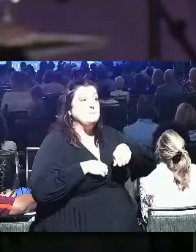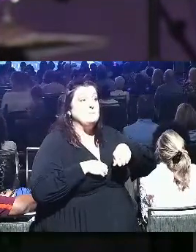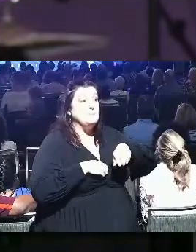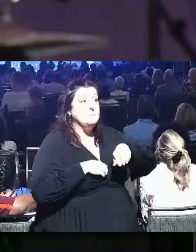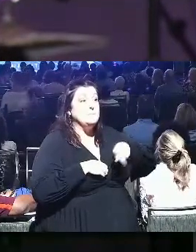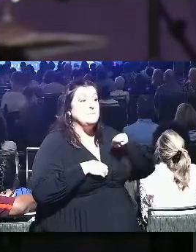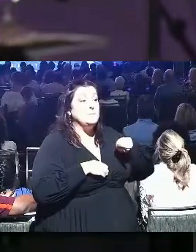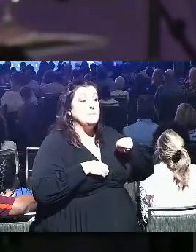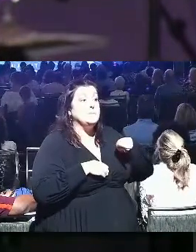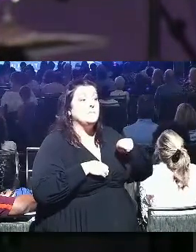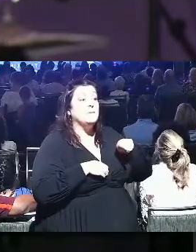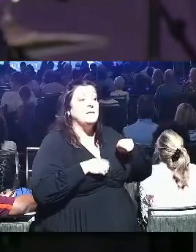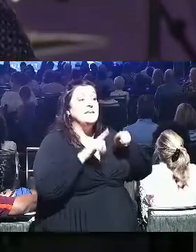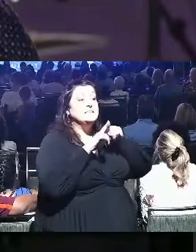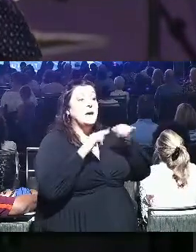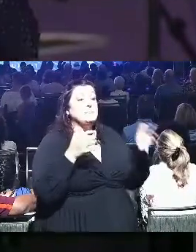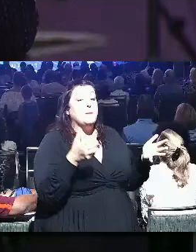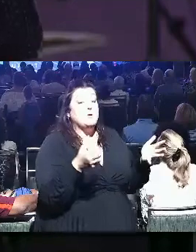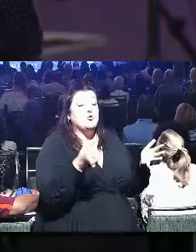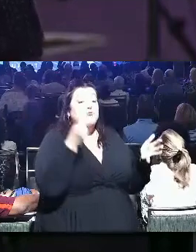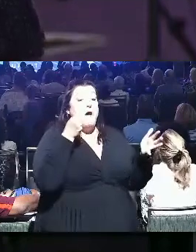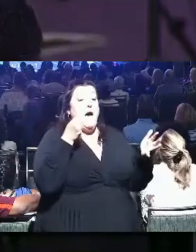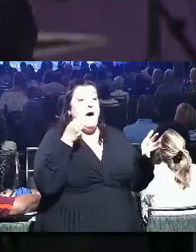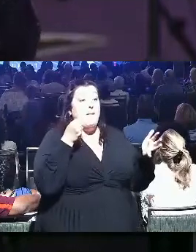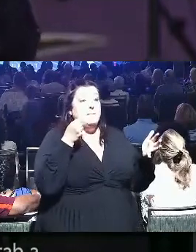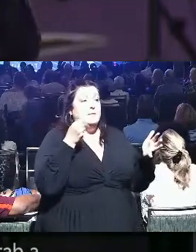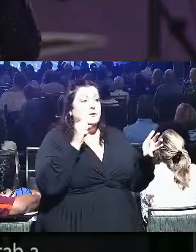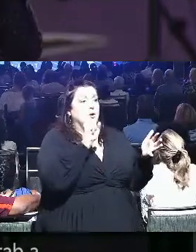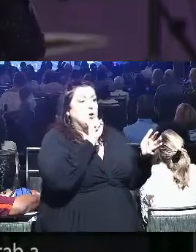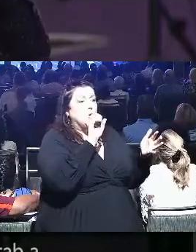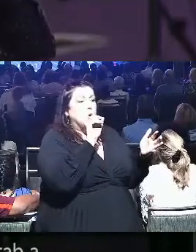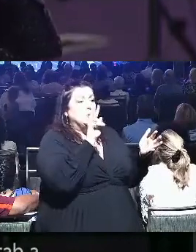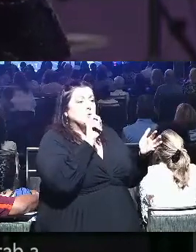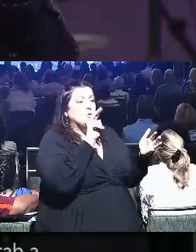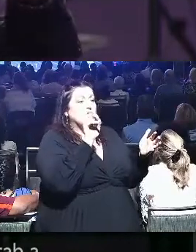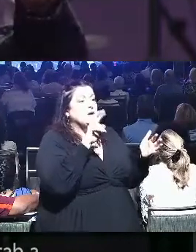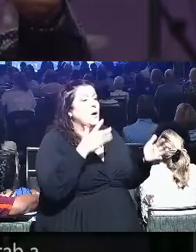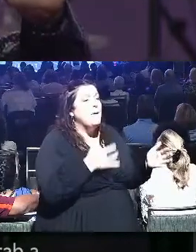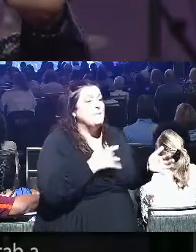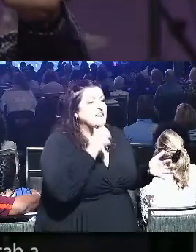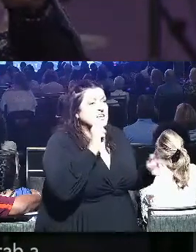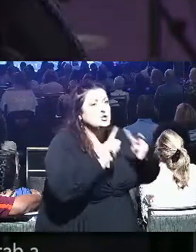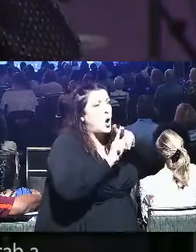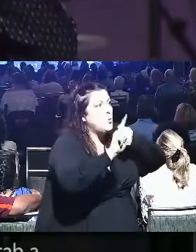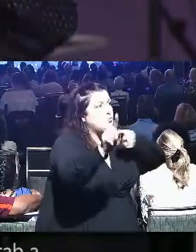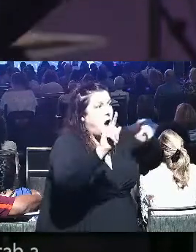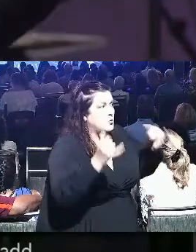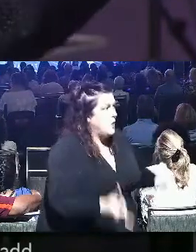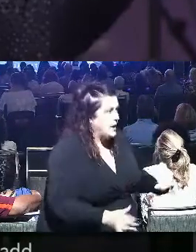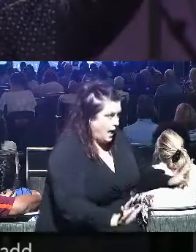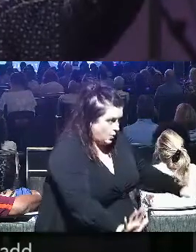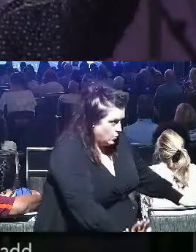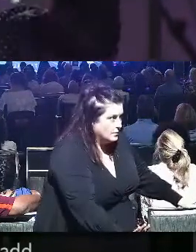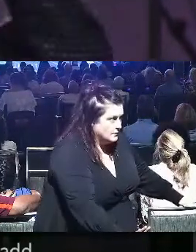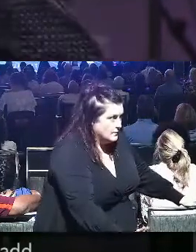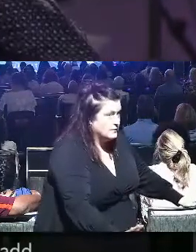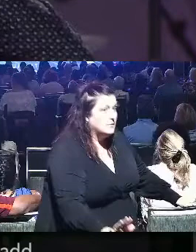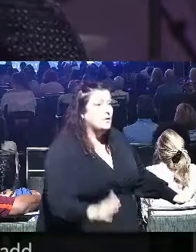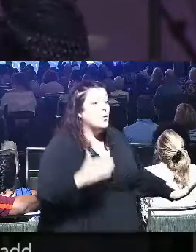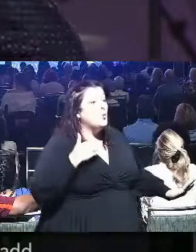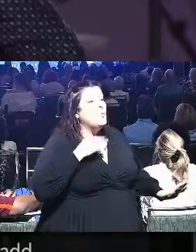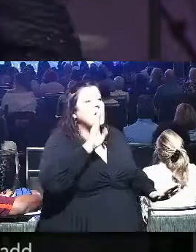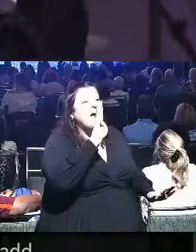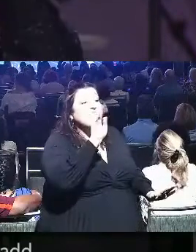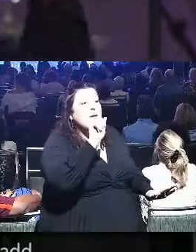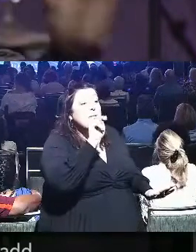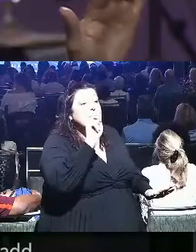time grab a souvenir. Please help your, don't go chaotic right now. Don't add to the chaos. But all those banners out there,